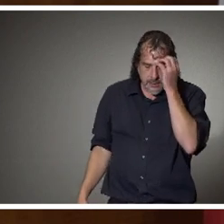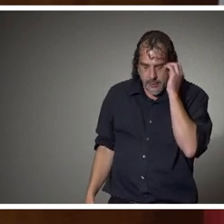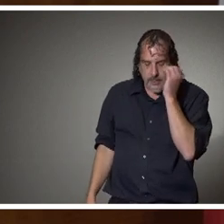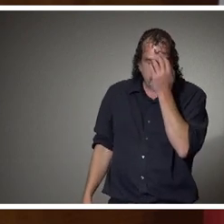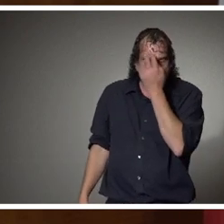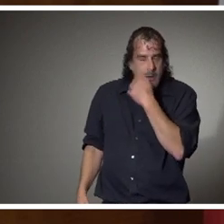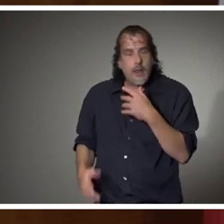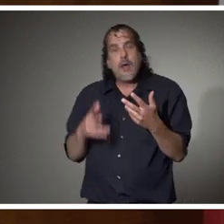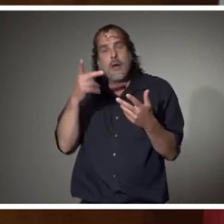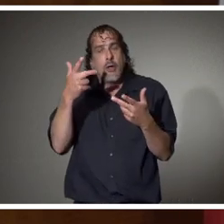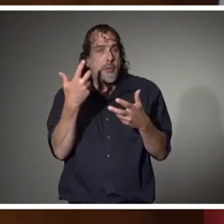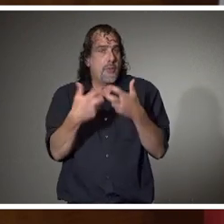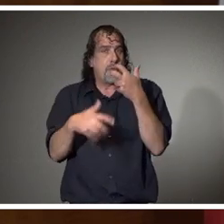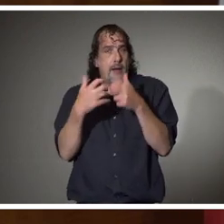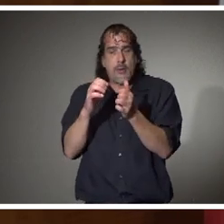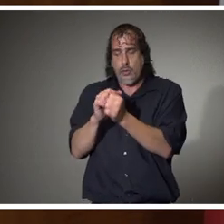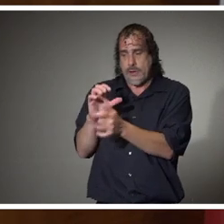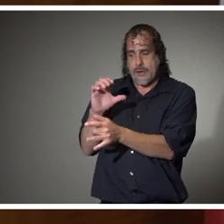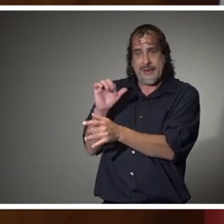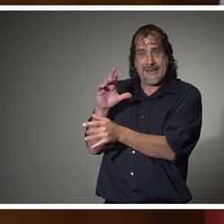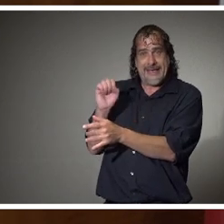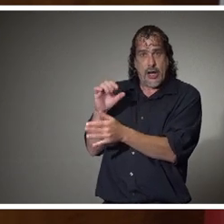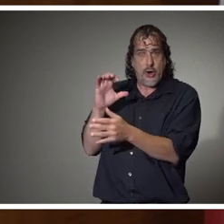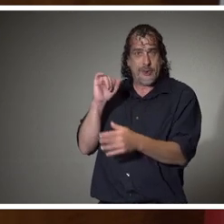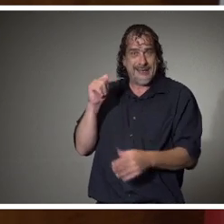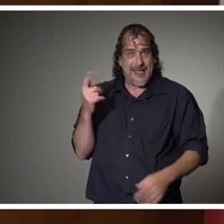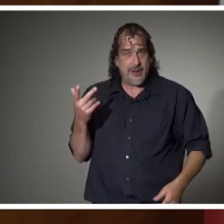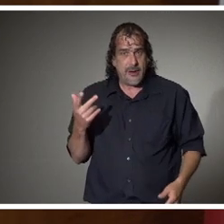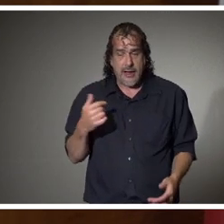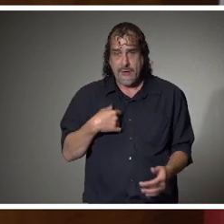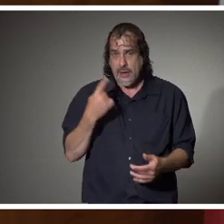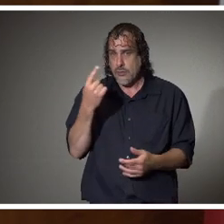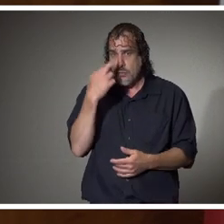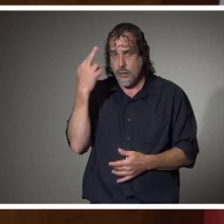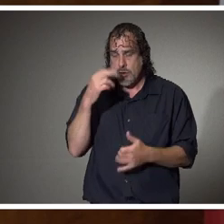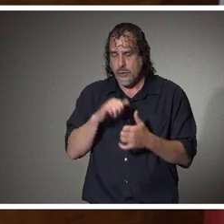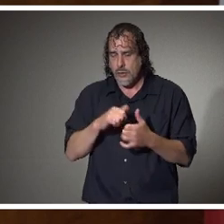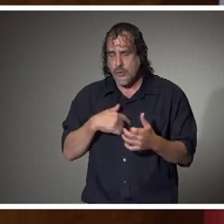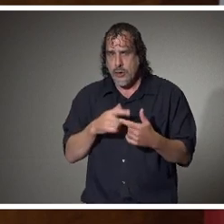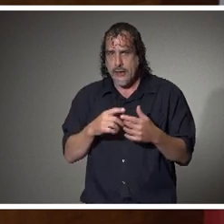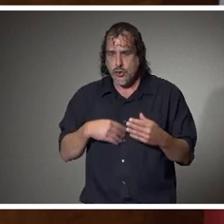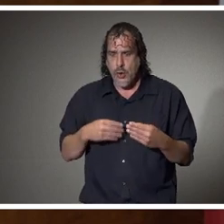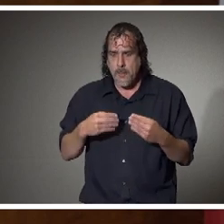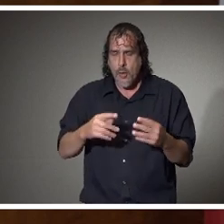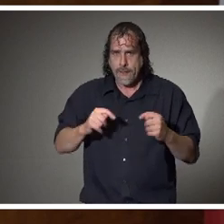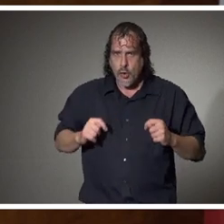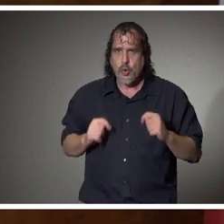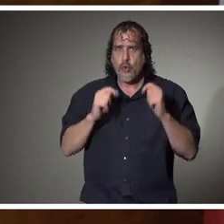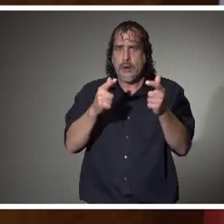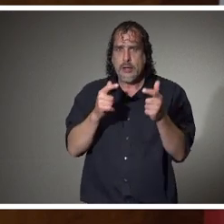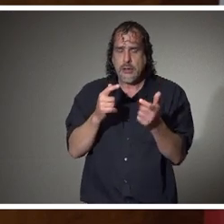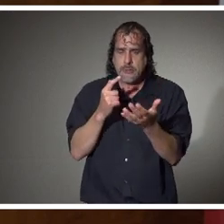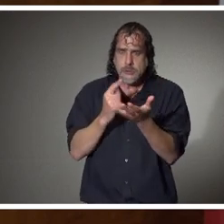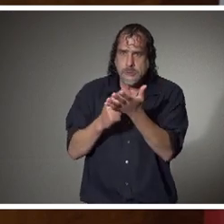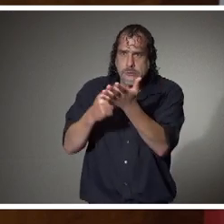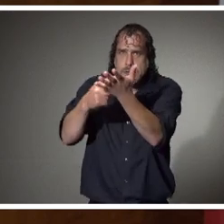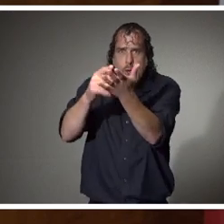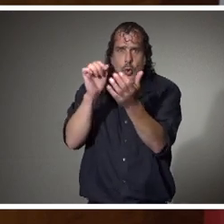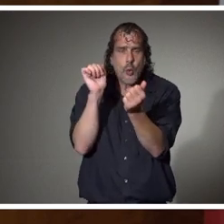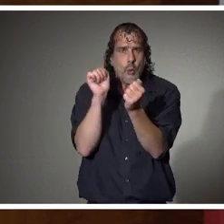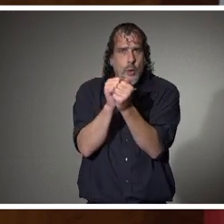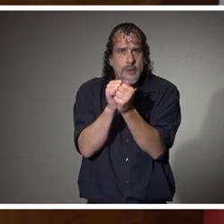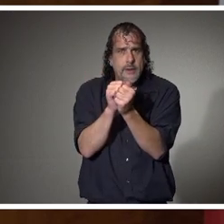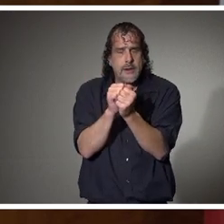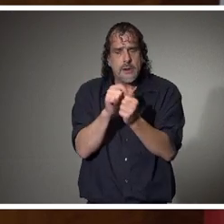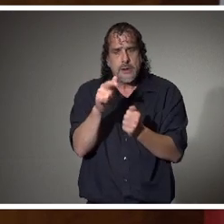Act, I'll just tell you, and this is one of the reasons that we are trying to move very, very quickly in conversations with